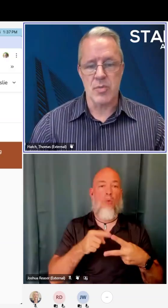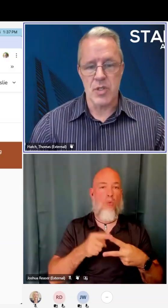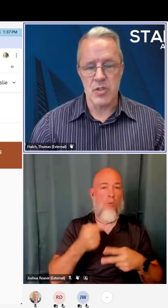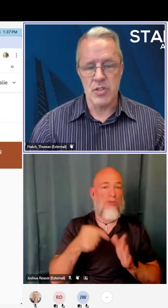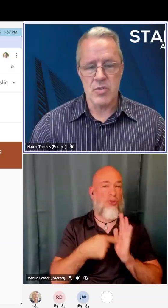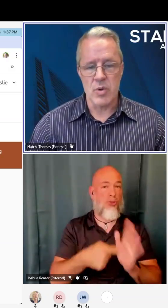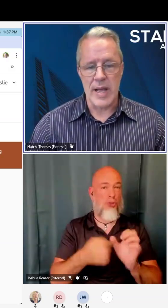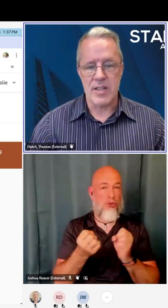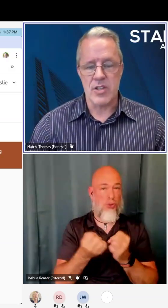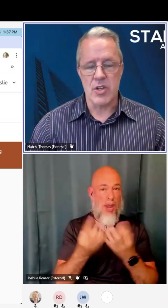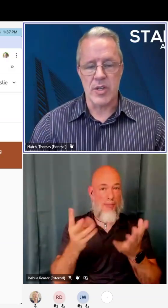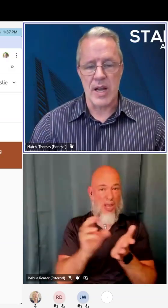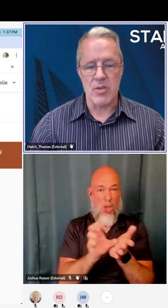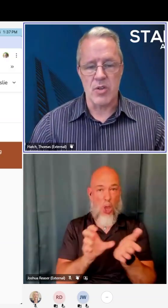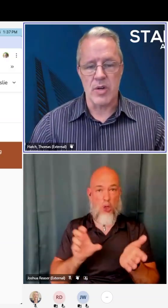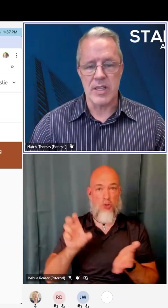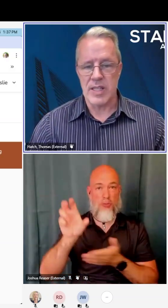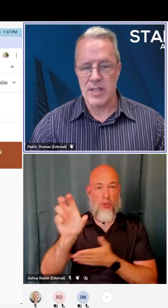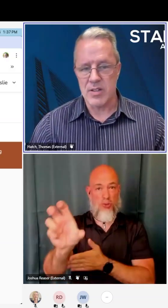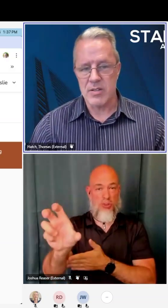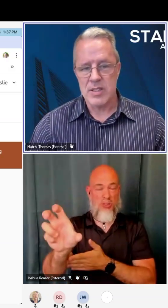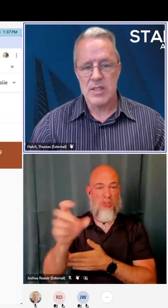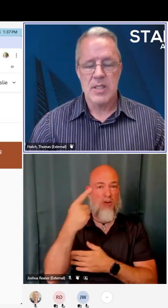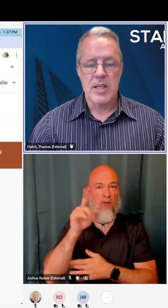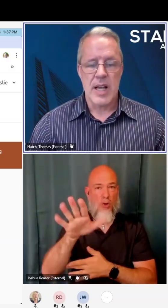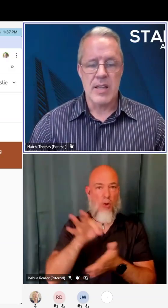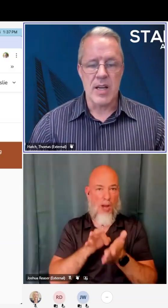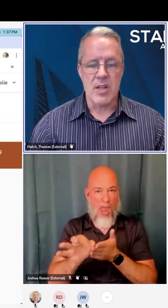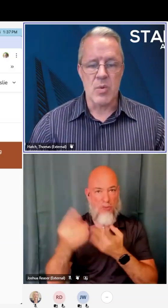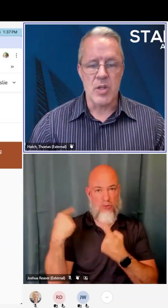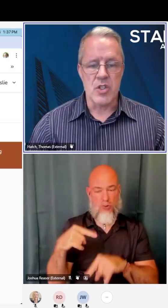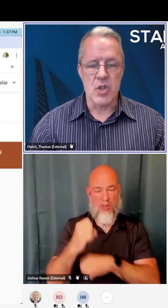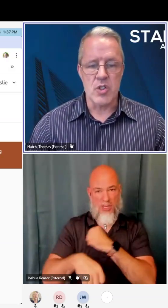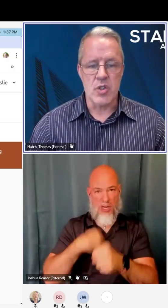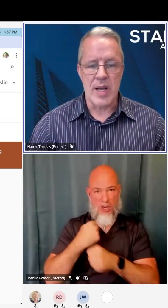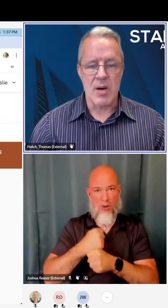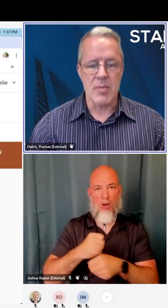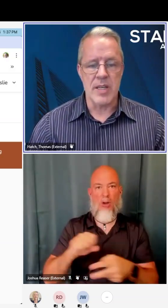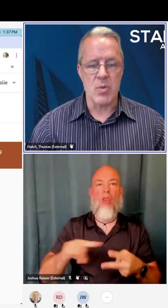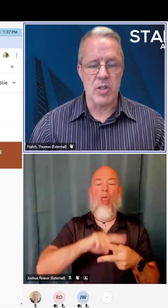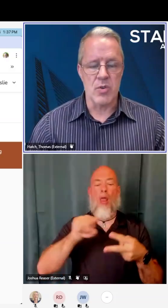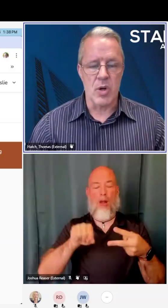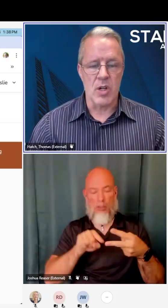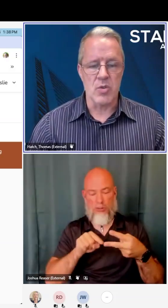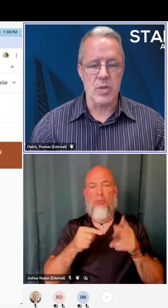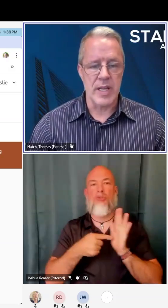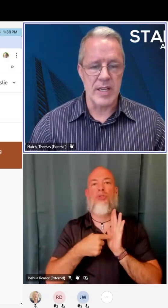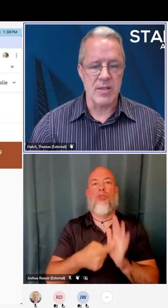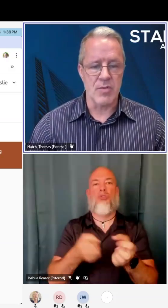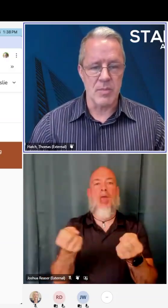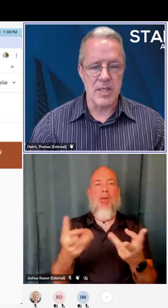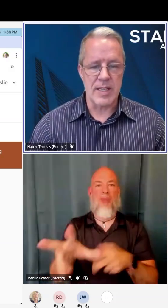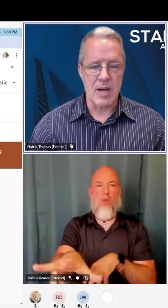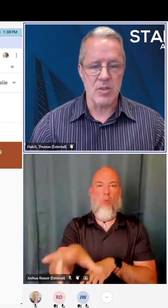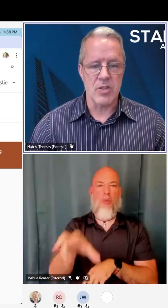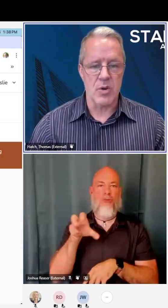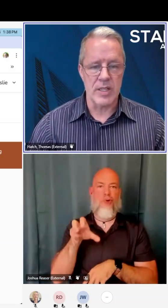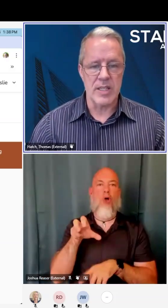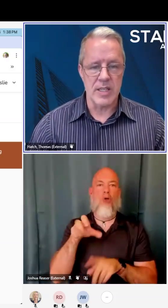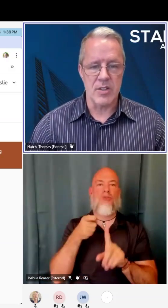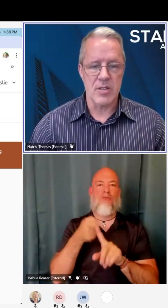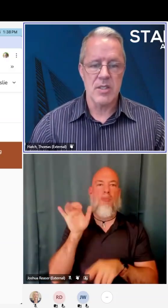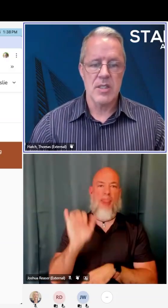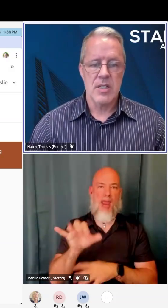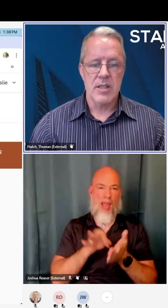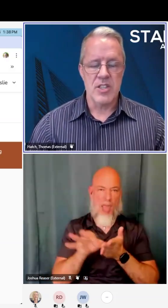many contributions were added to your account during the year, and the other one shows you how many withdrawals were taken from the account